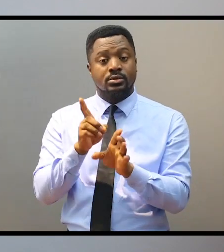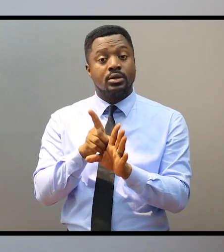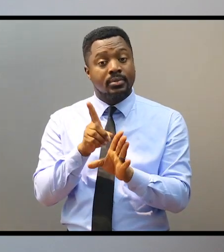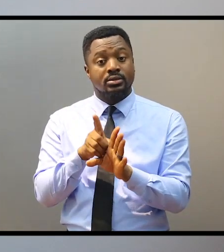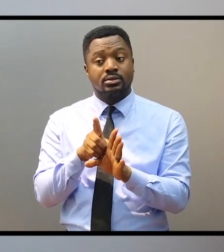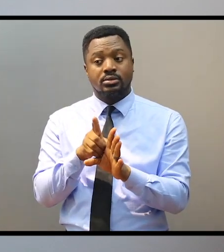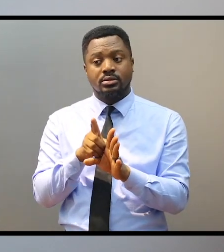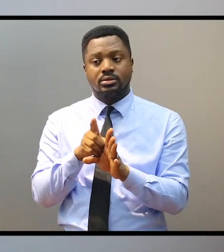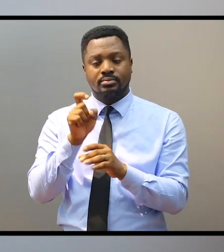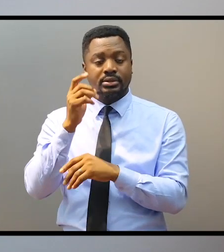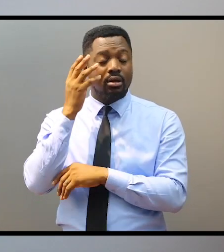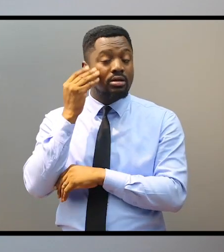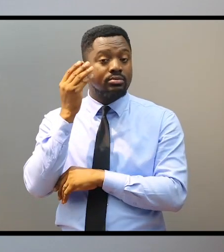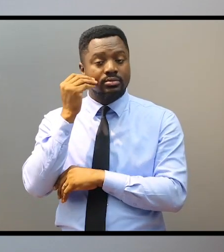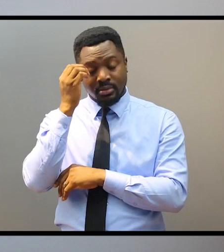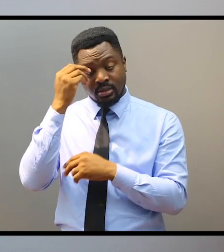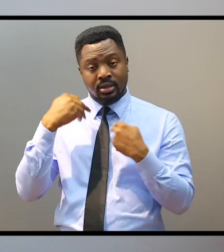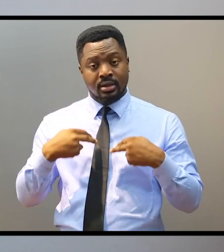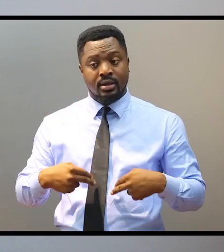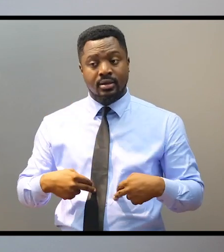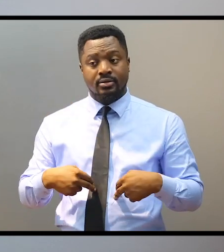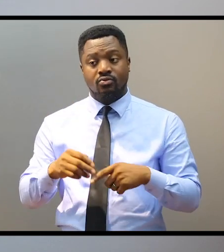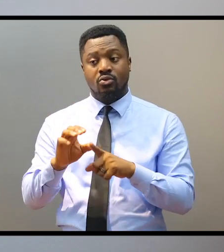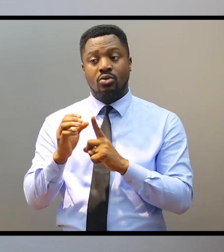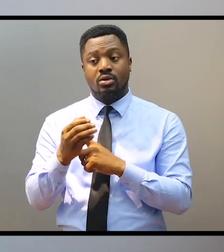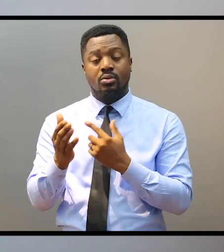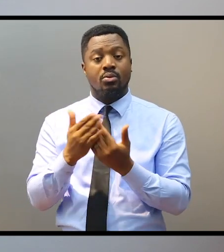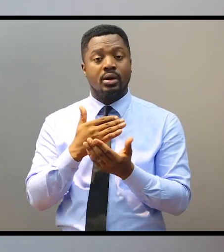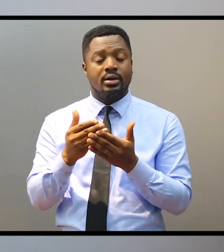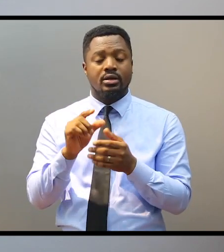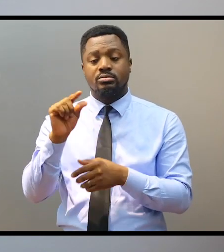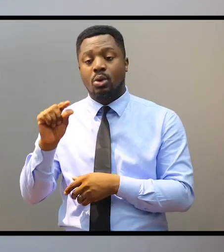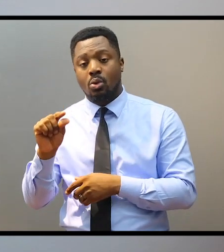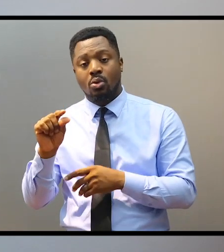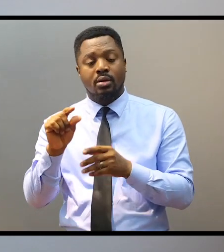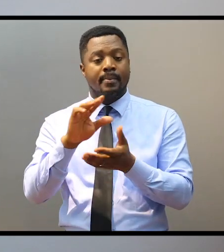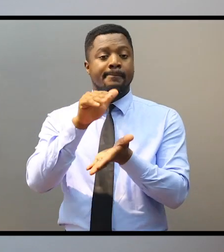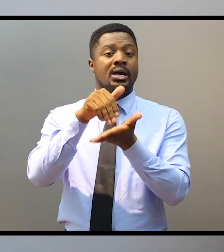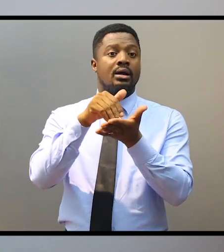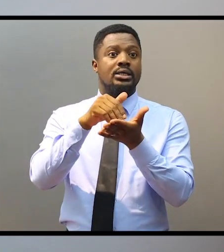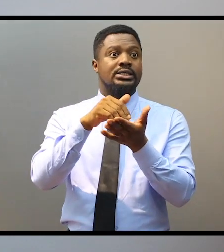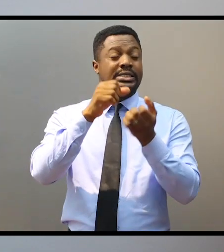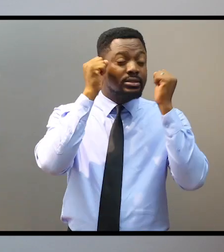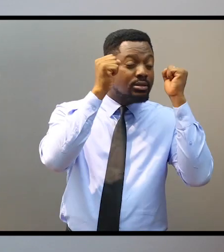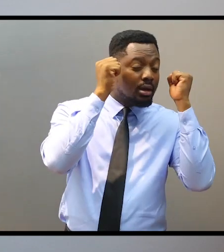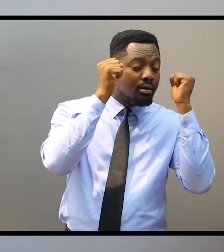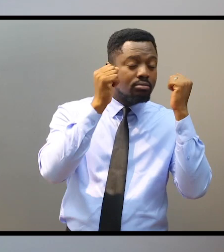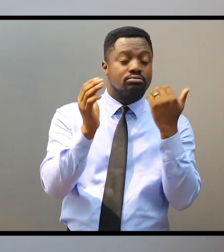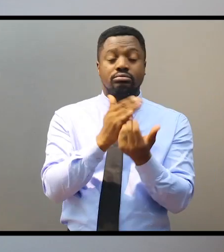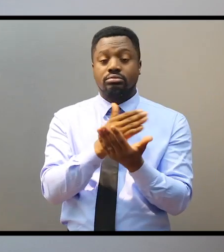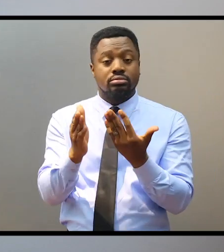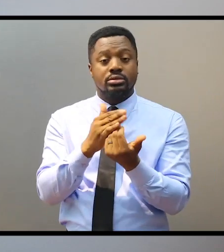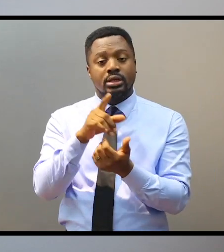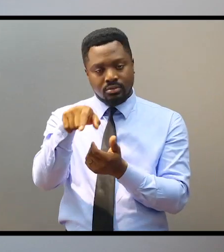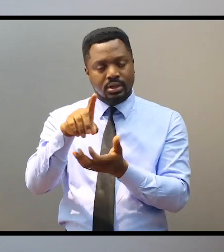persons with disabilities to experience mental health conditions, whether it is mild, moderate, or severe or